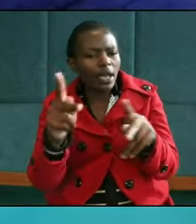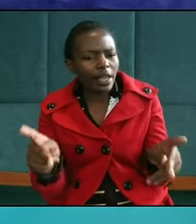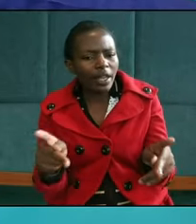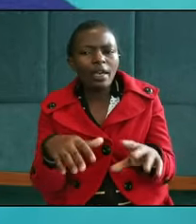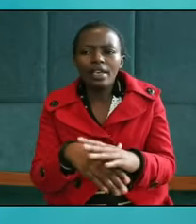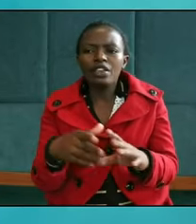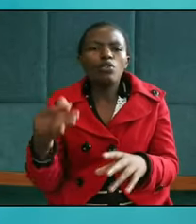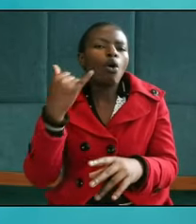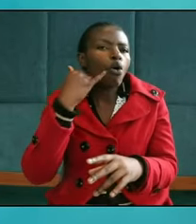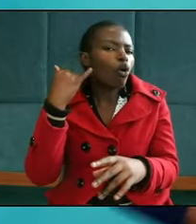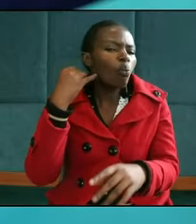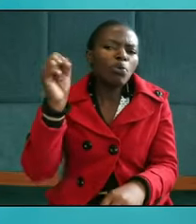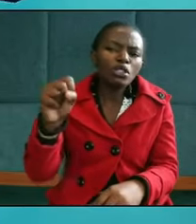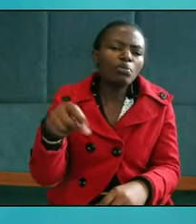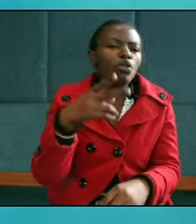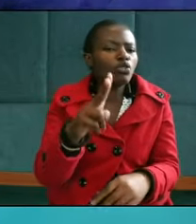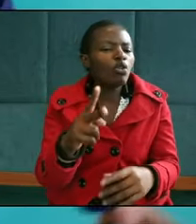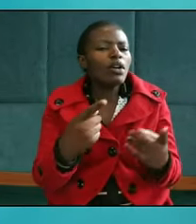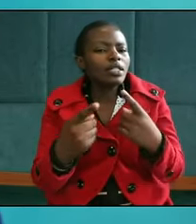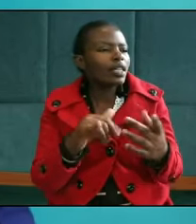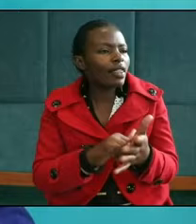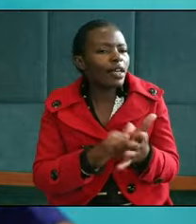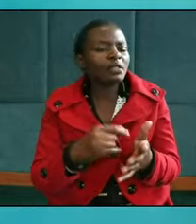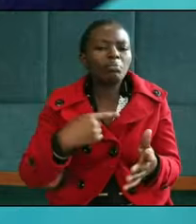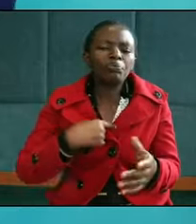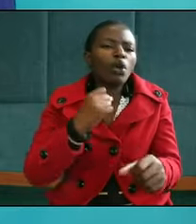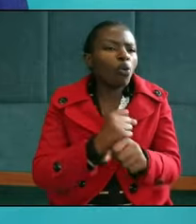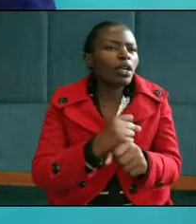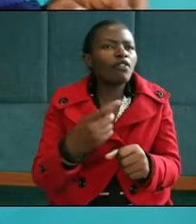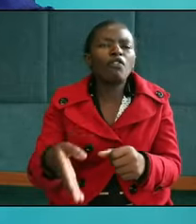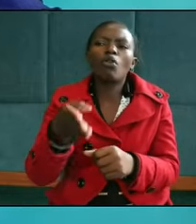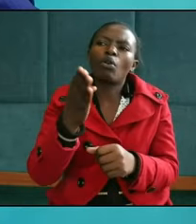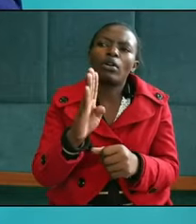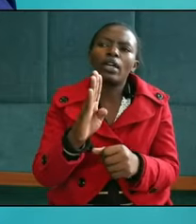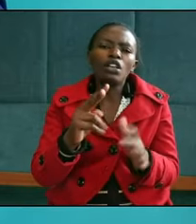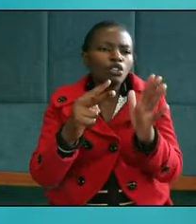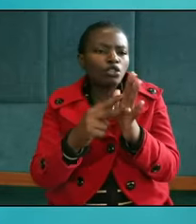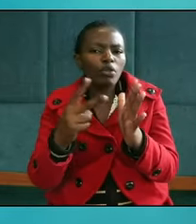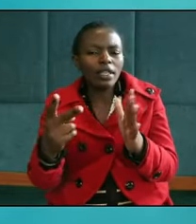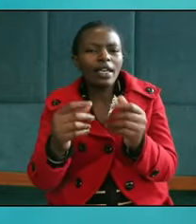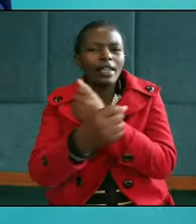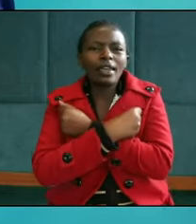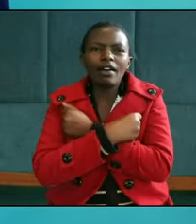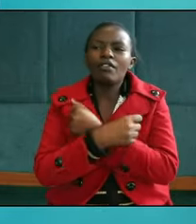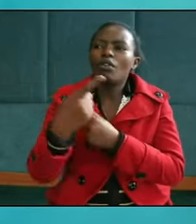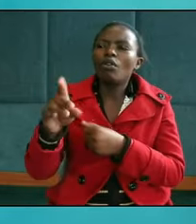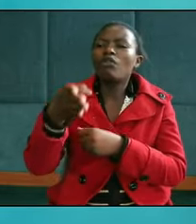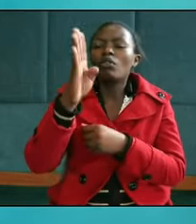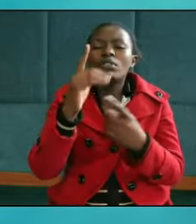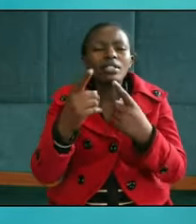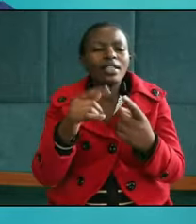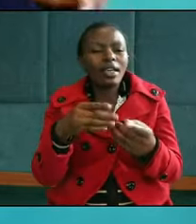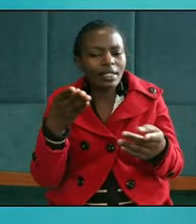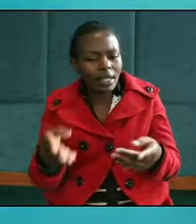my kuuza omena area, in my kuuza tomatoes area"? Can we be able to say, "Here am I, Lord, send me where I am